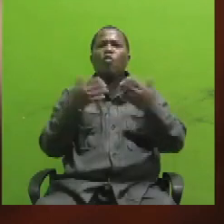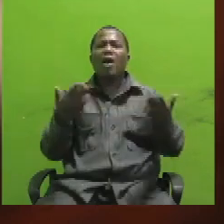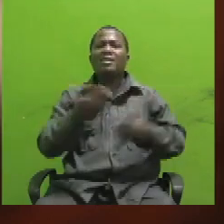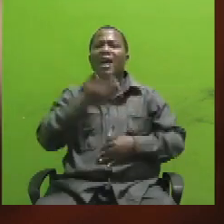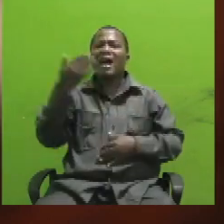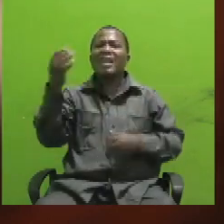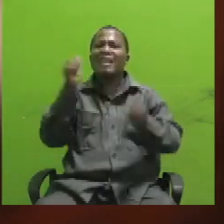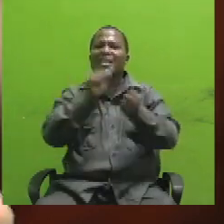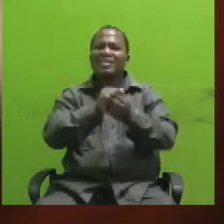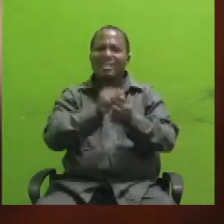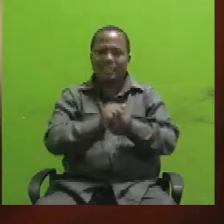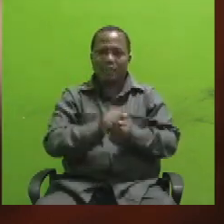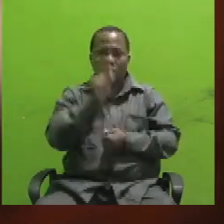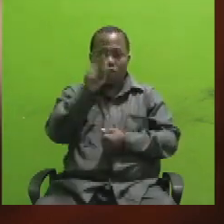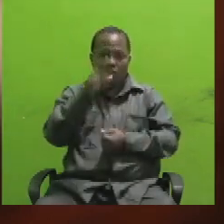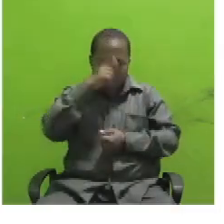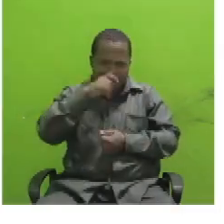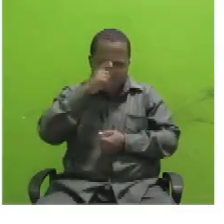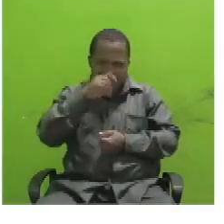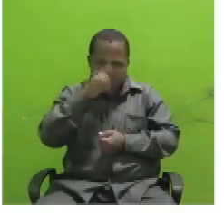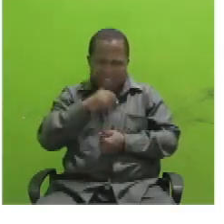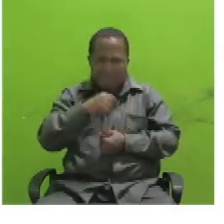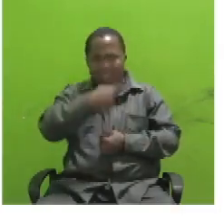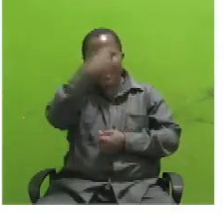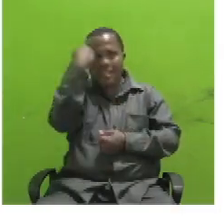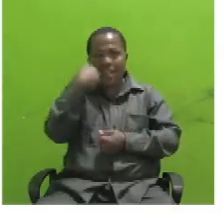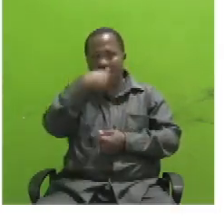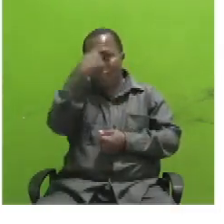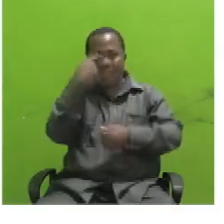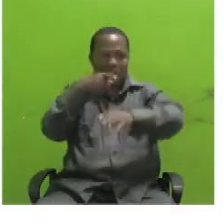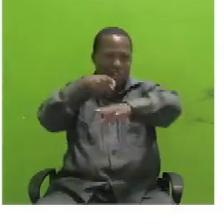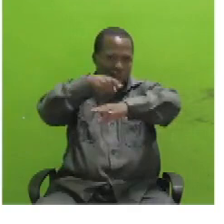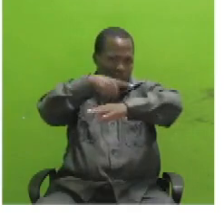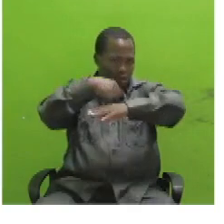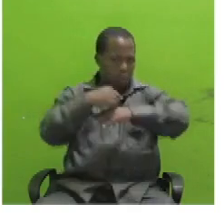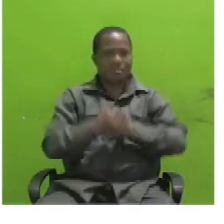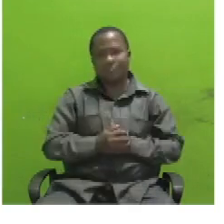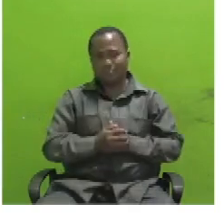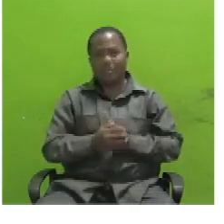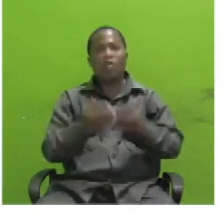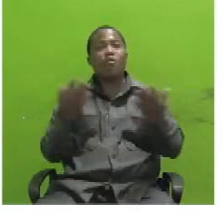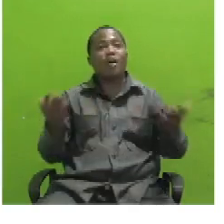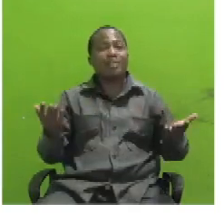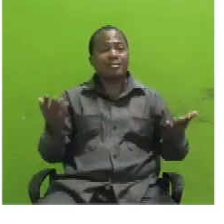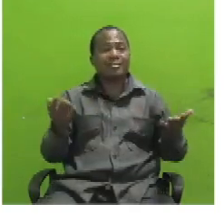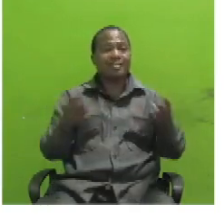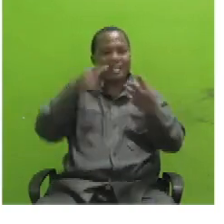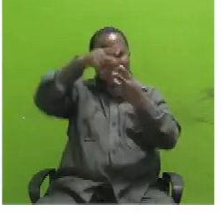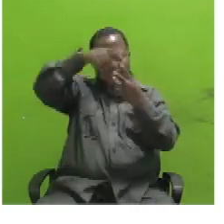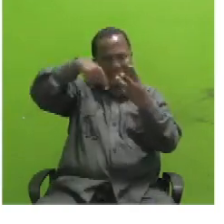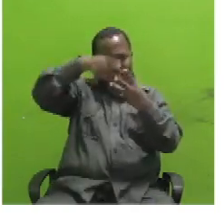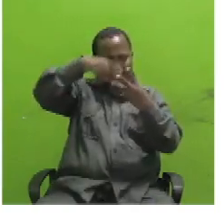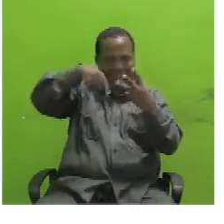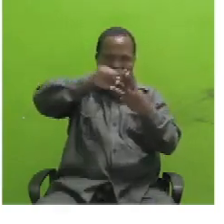another thing can you observe in the face of clock? What? Three hands.